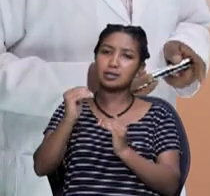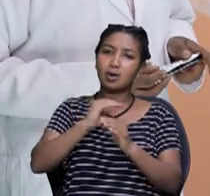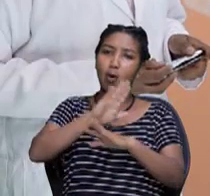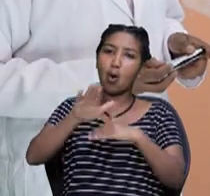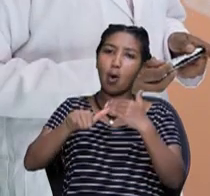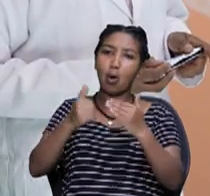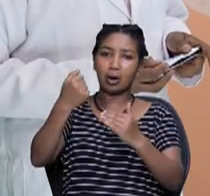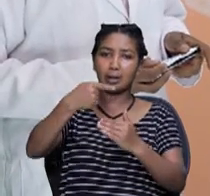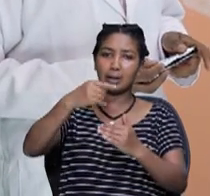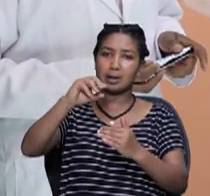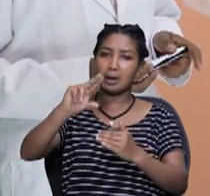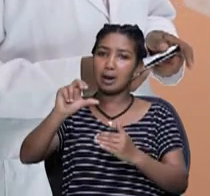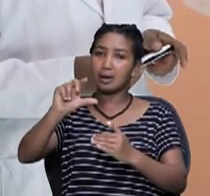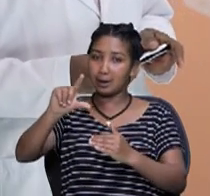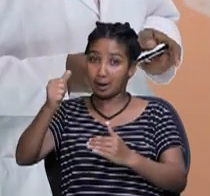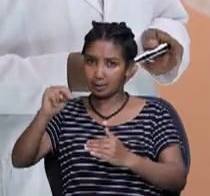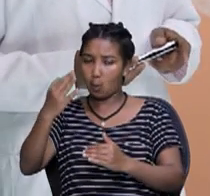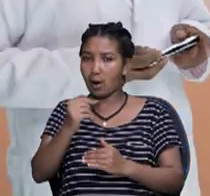gland?